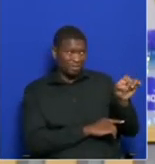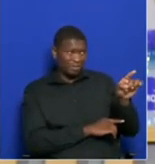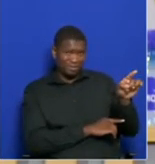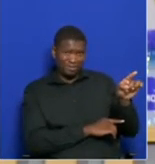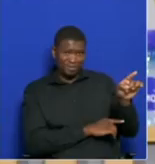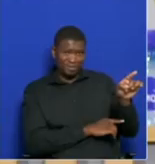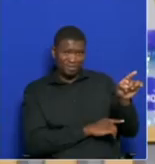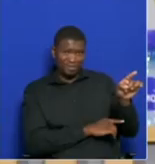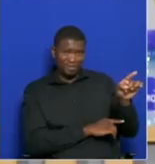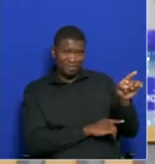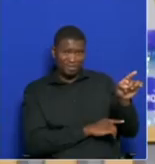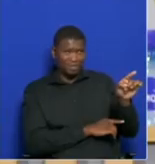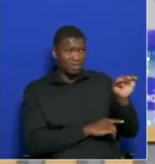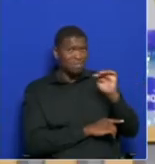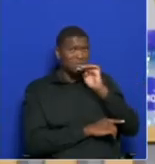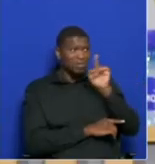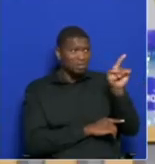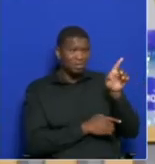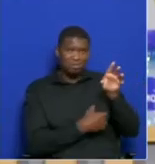part